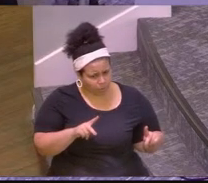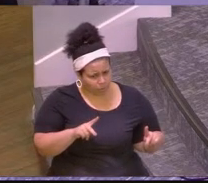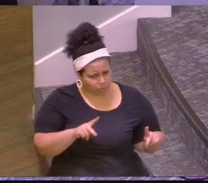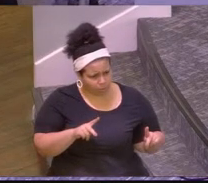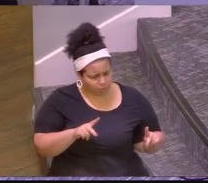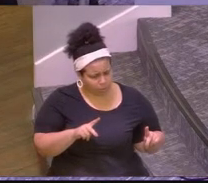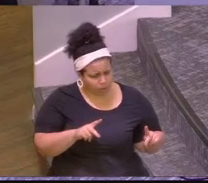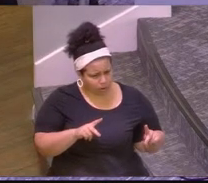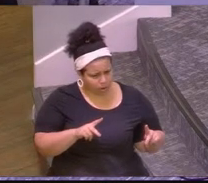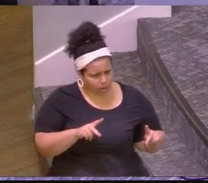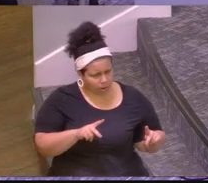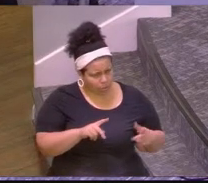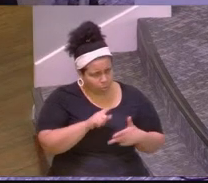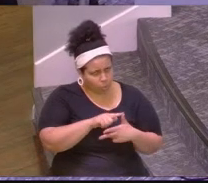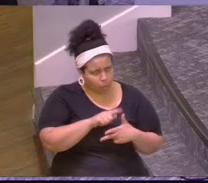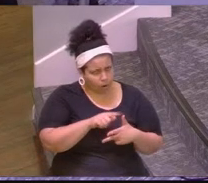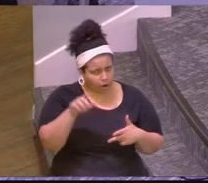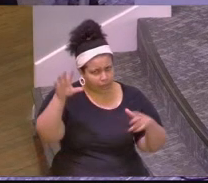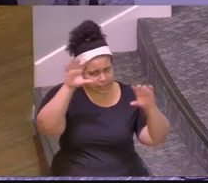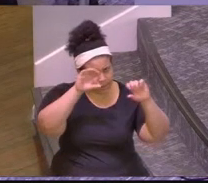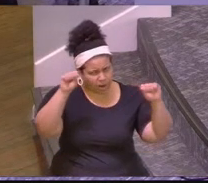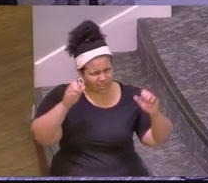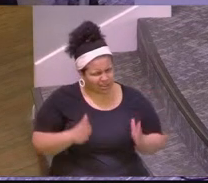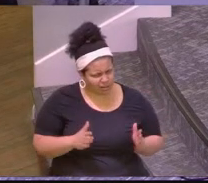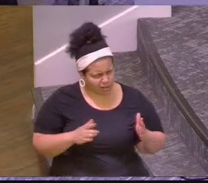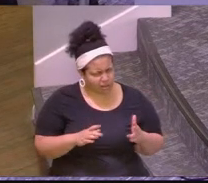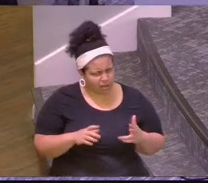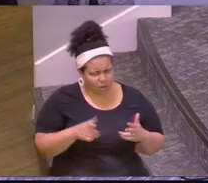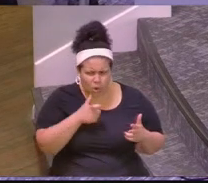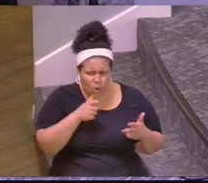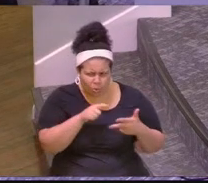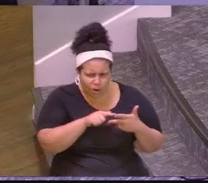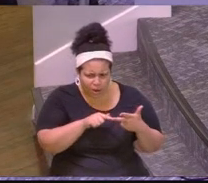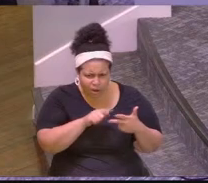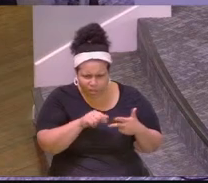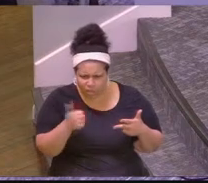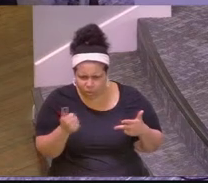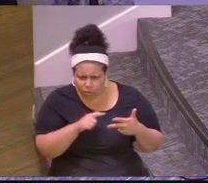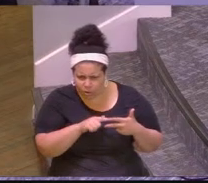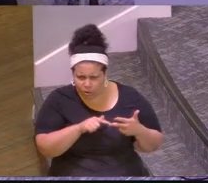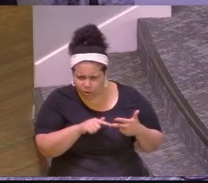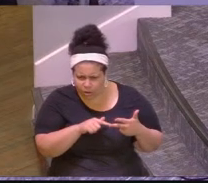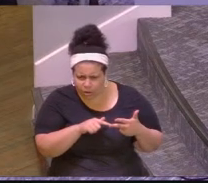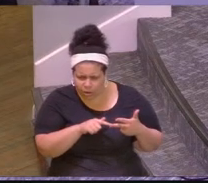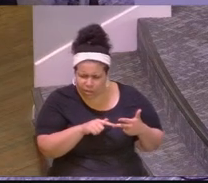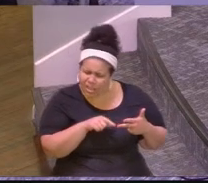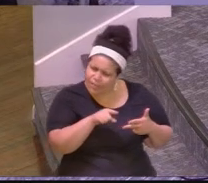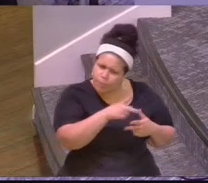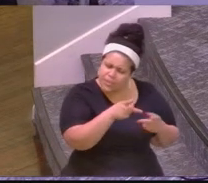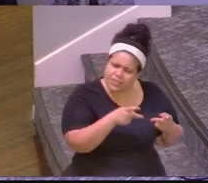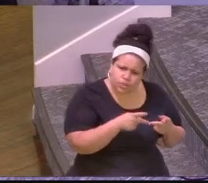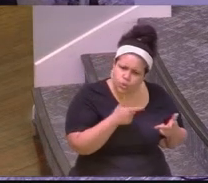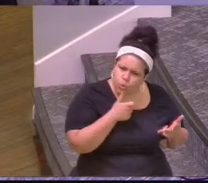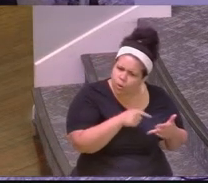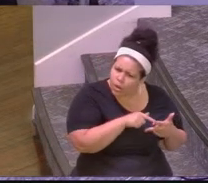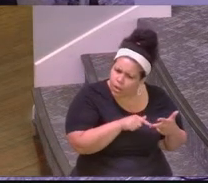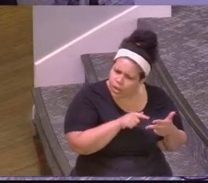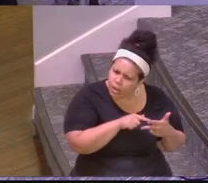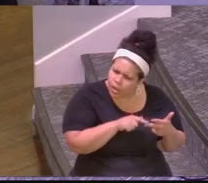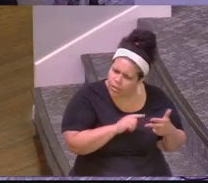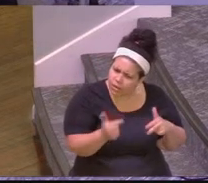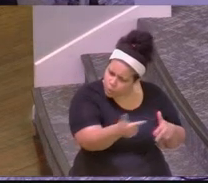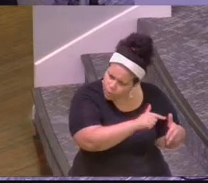is the president, and who are the other two? I mean, in terms of position, or is it just, is it rotating,